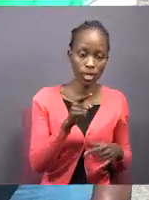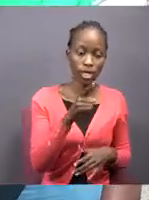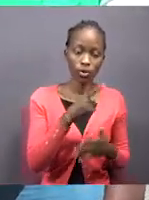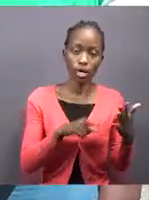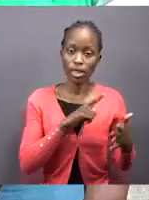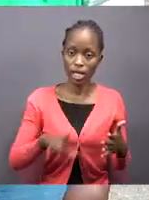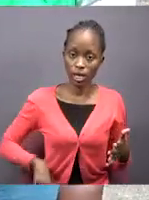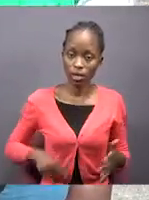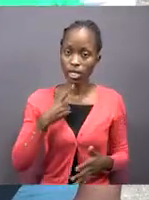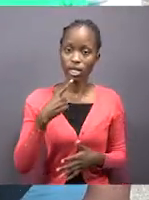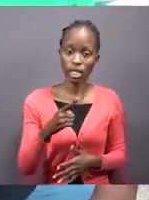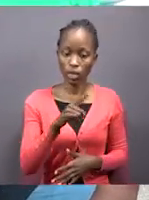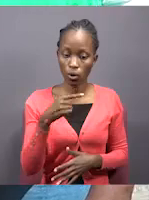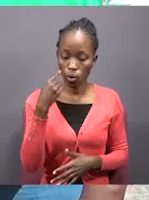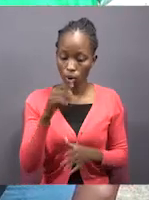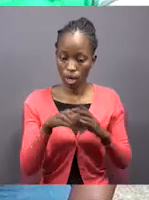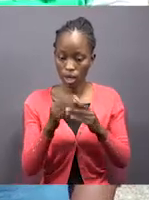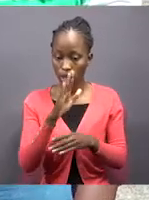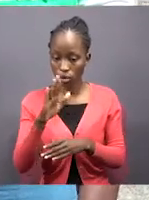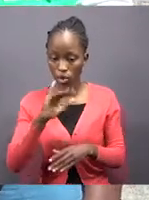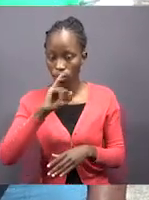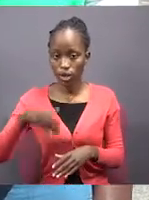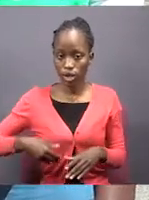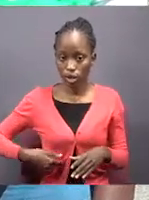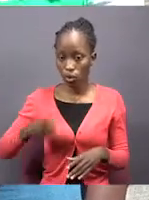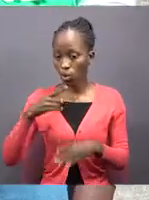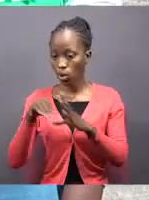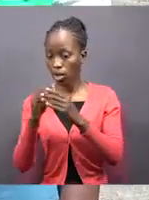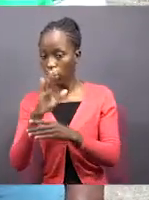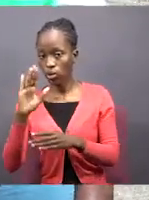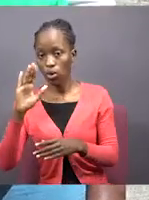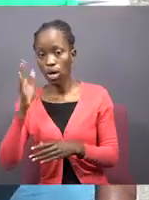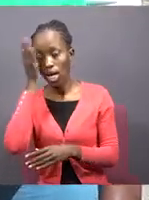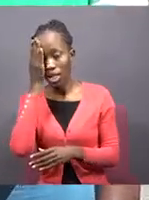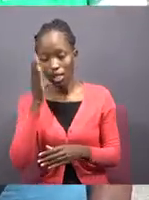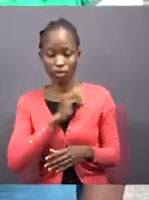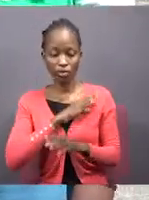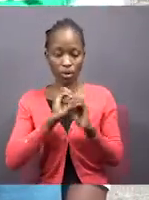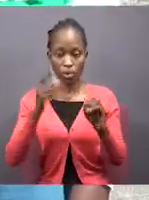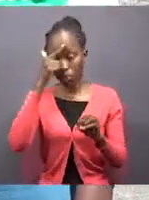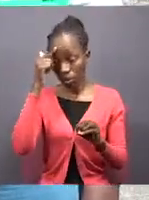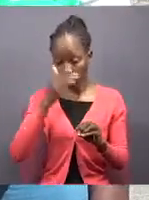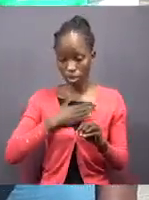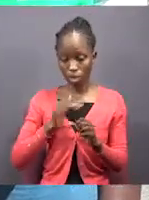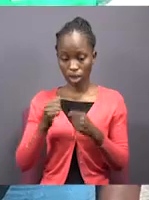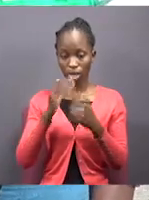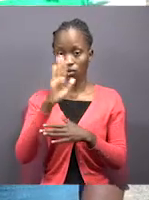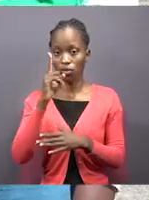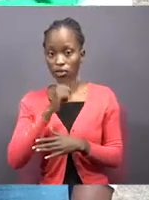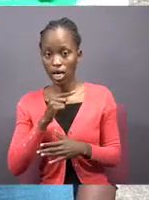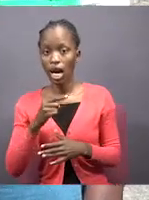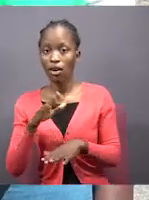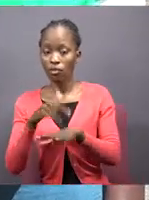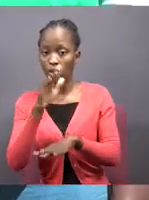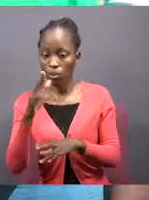says. He who created you, O Jacob, he who formed you, Israel. Fear not, for I have redeemed you. I have summoned you by name. You